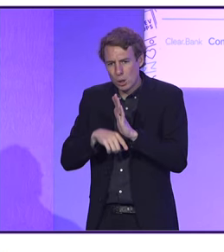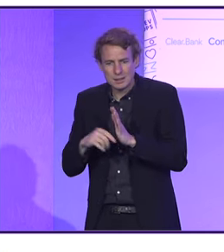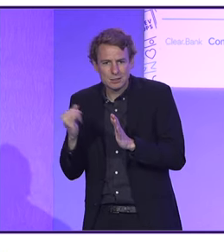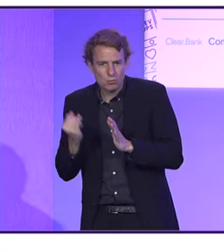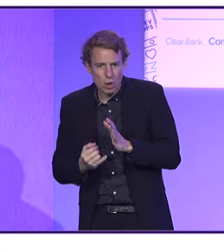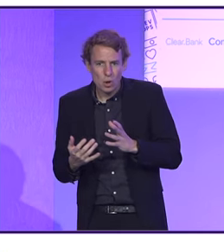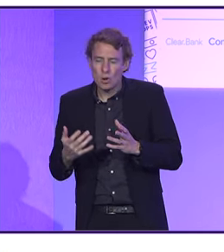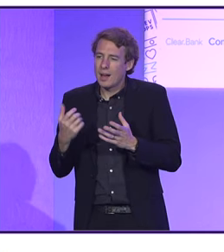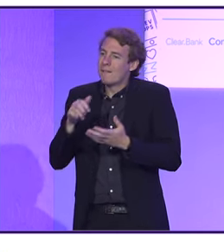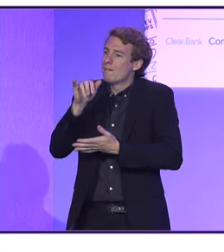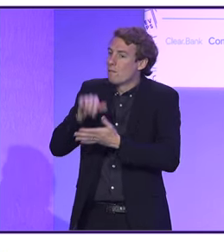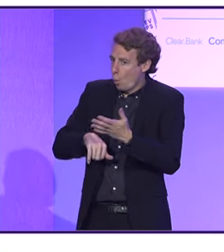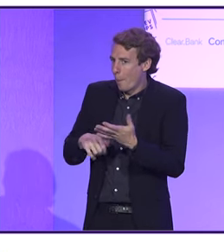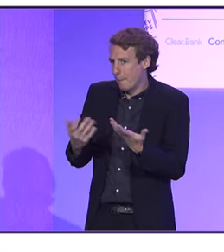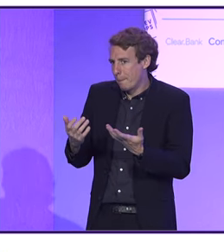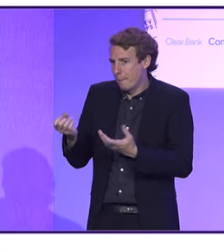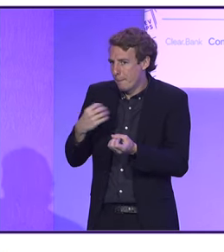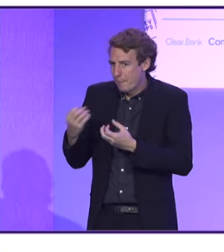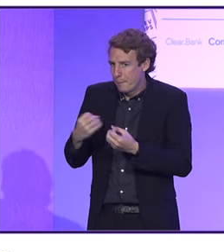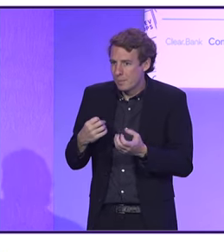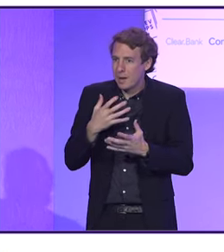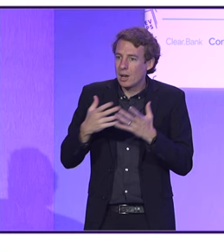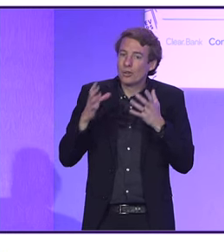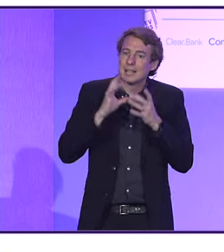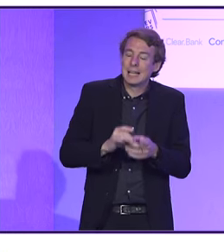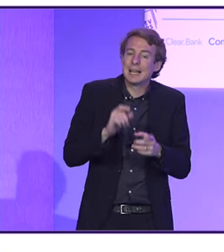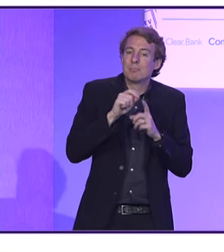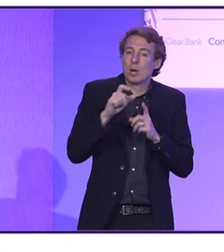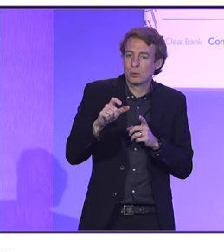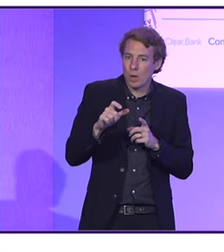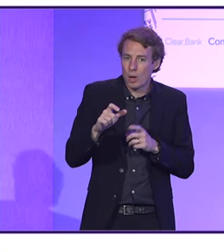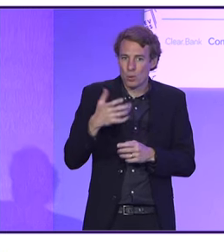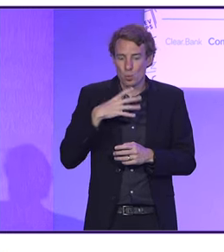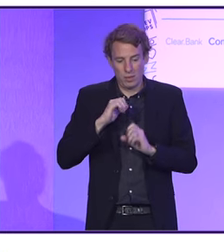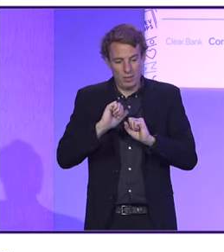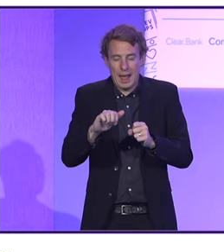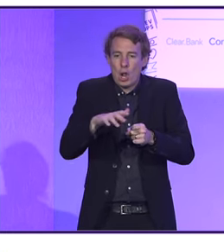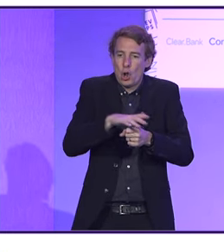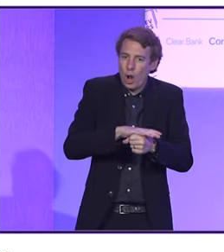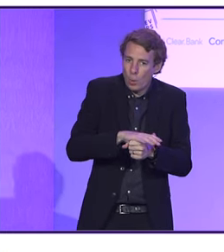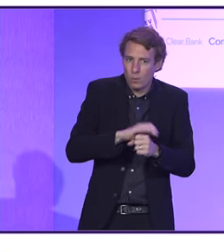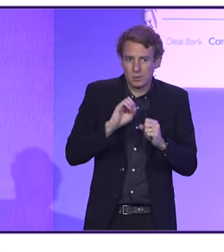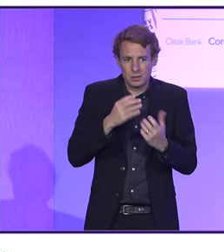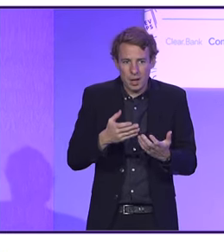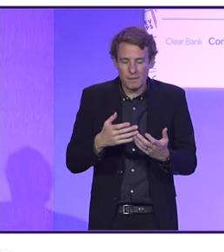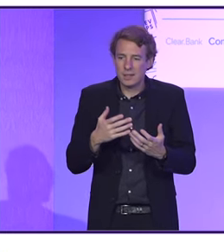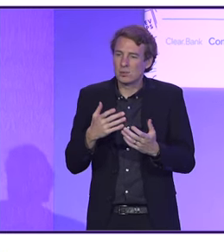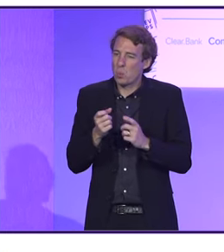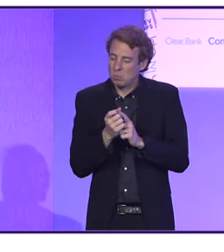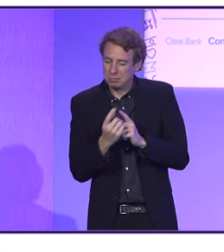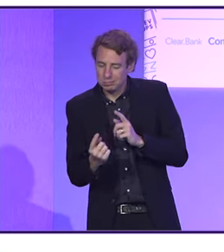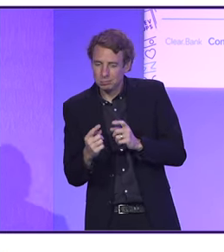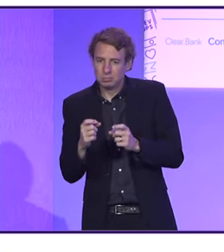sort of form submissions. It does a lot of postcode-based stuff when someone wants to find out a service that's only available in their local area or the closest service to